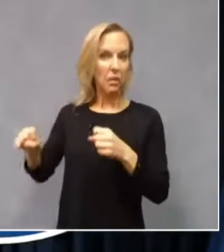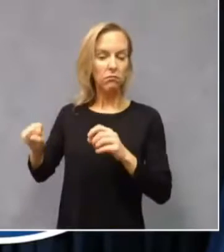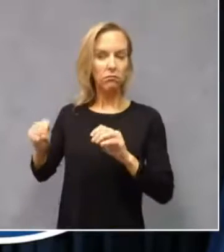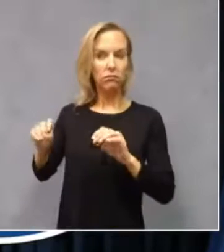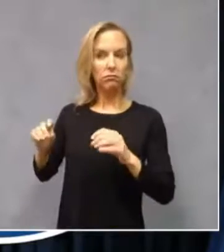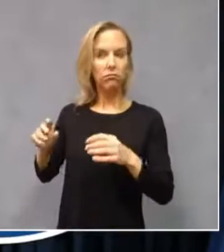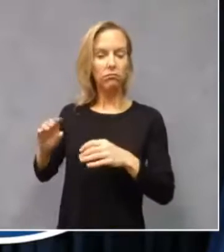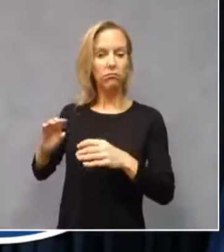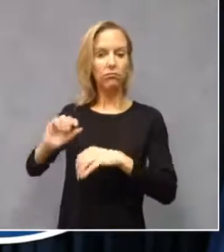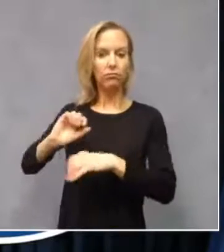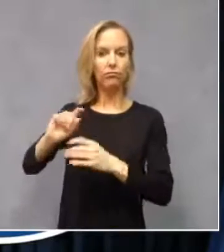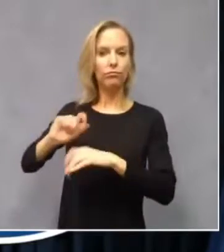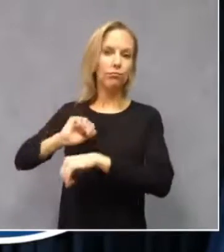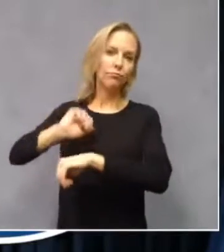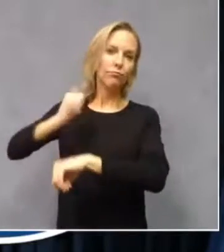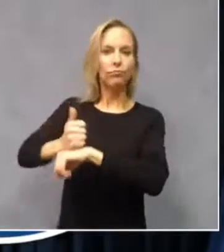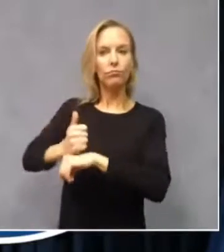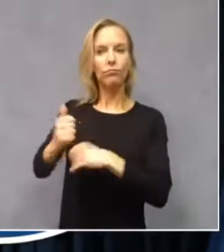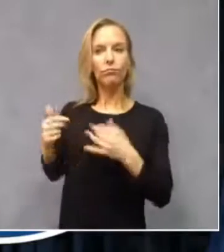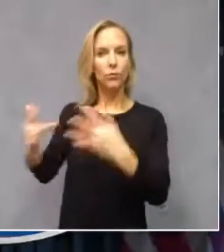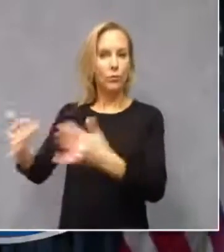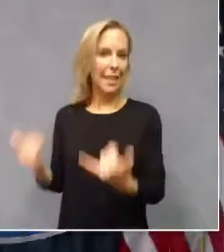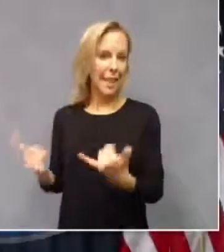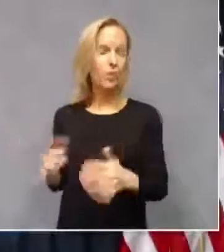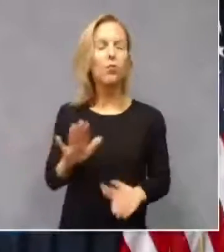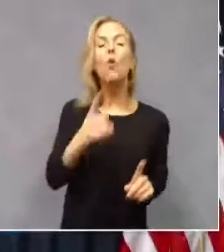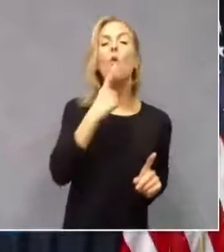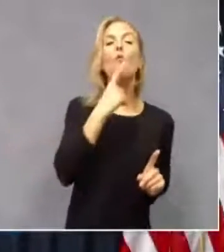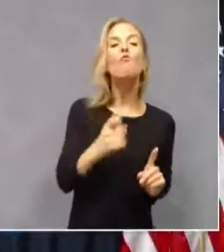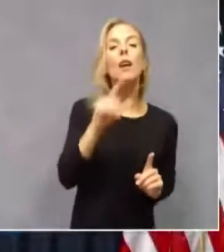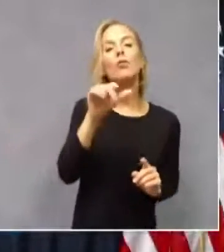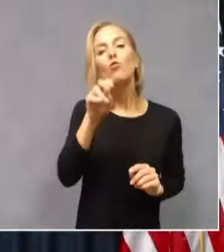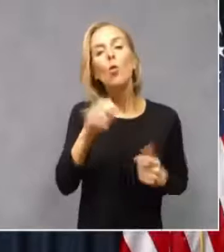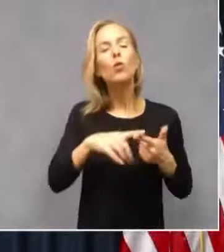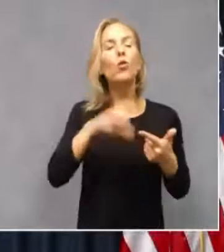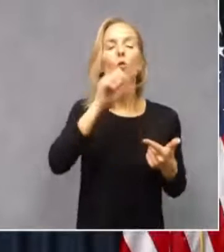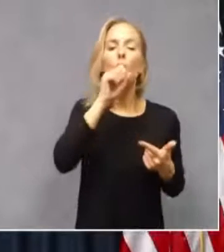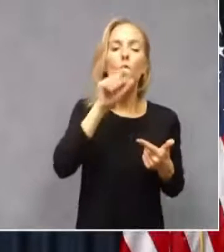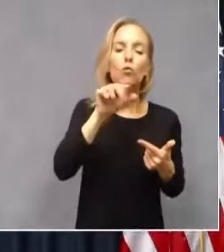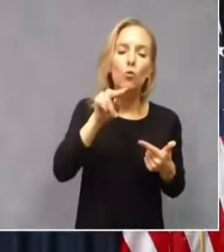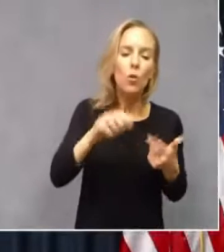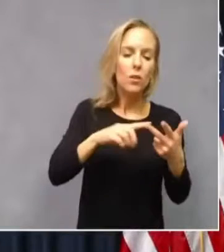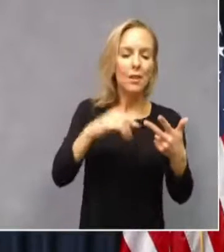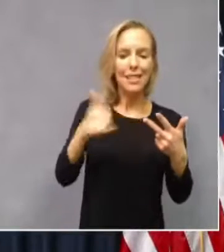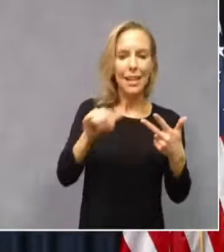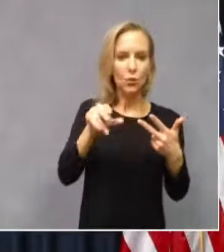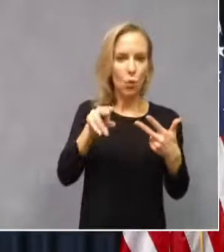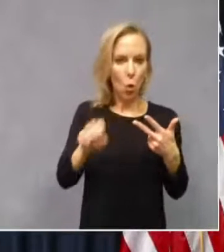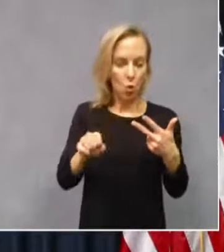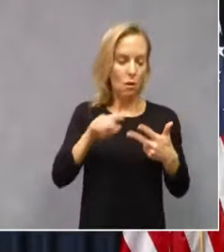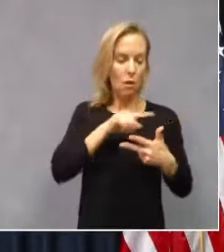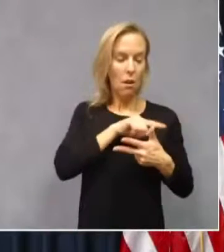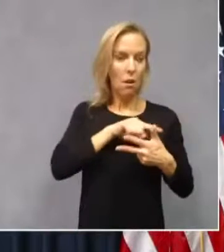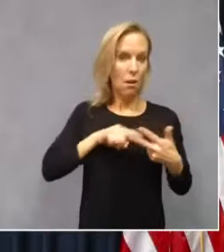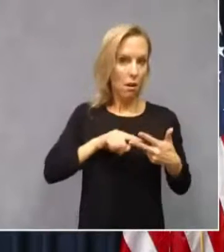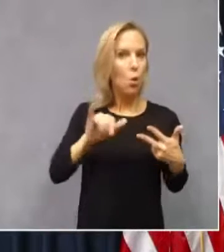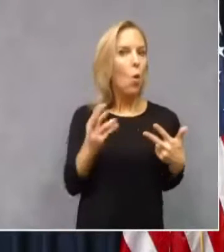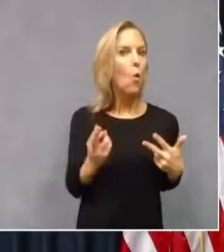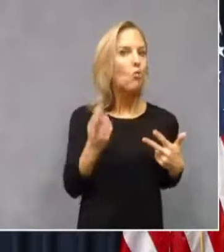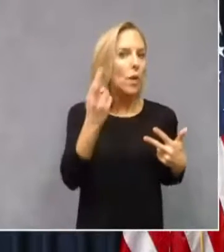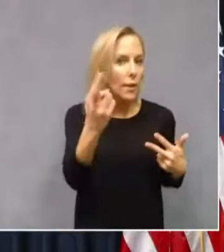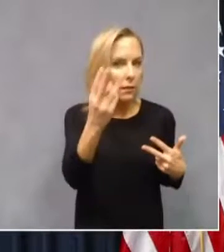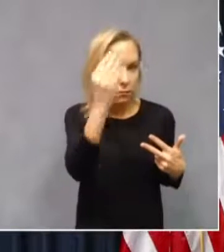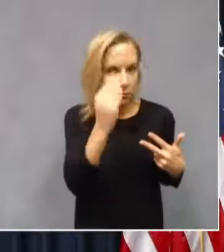What on the red zone, orange zone, yellow zone, those pieces are recommendations